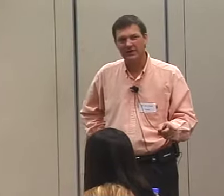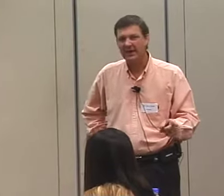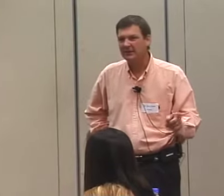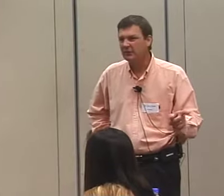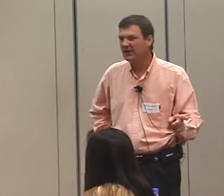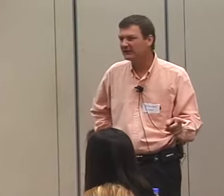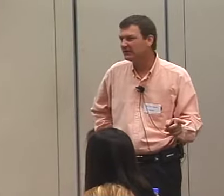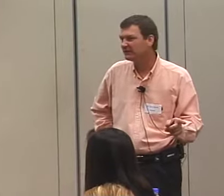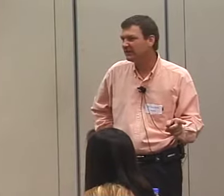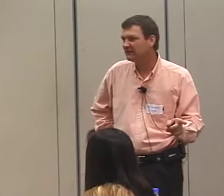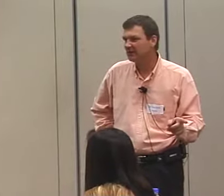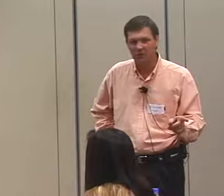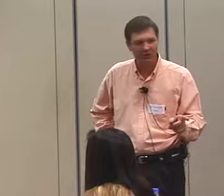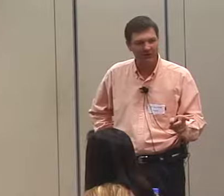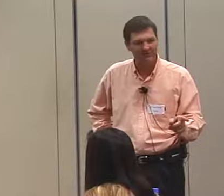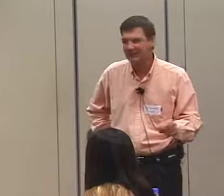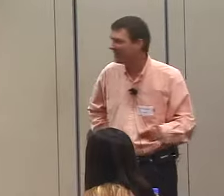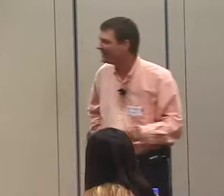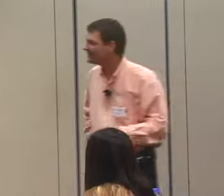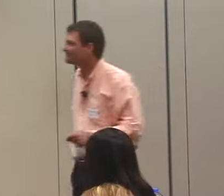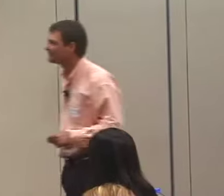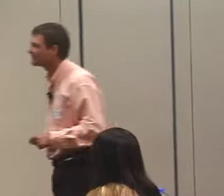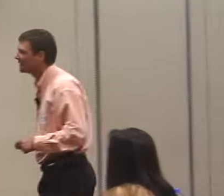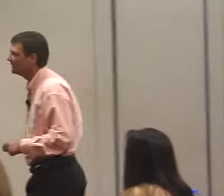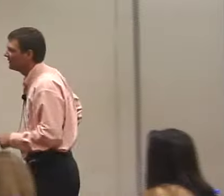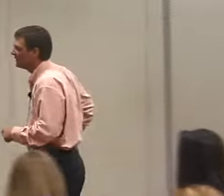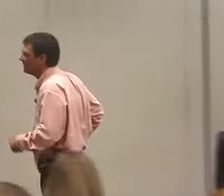her? And then we as a little team that know her, we could say,